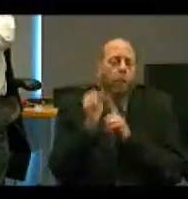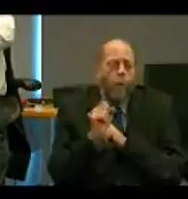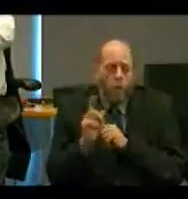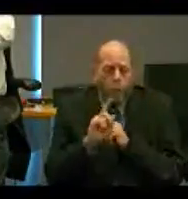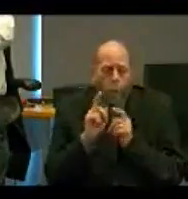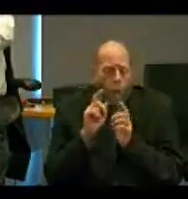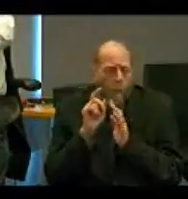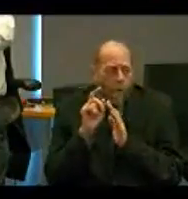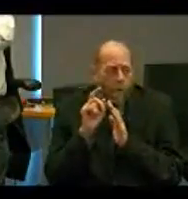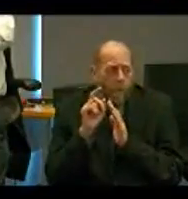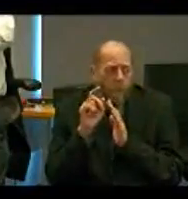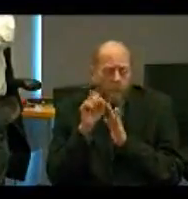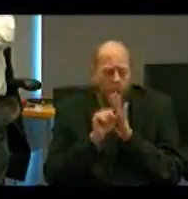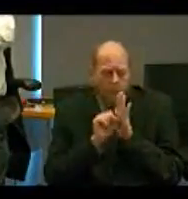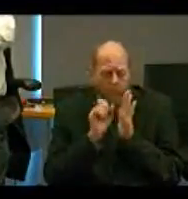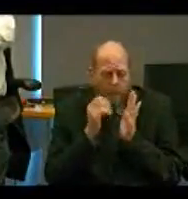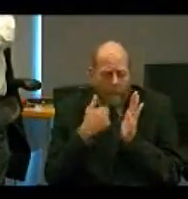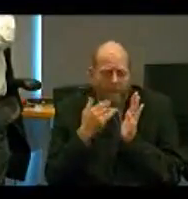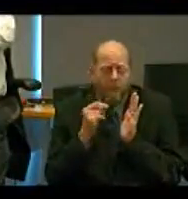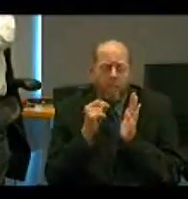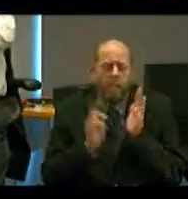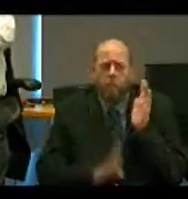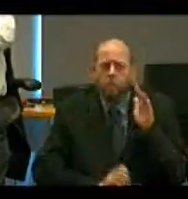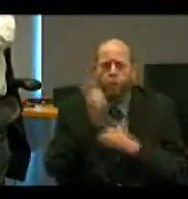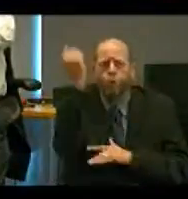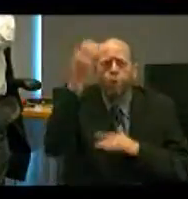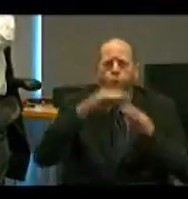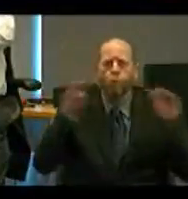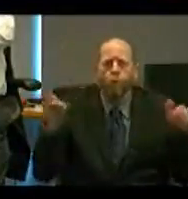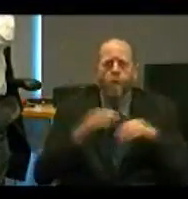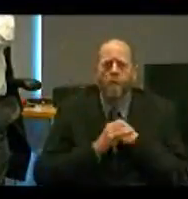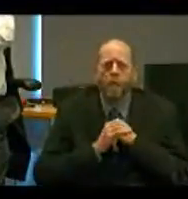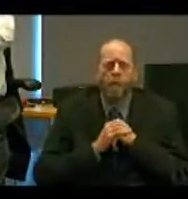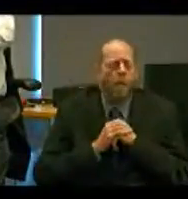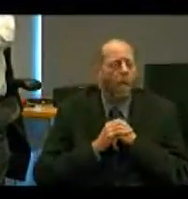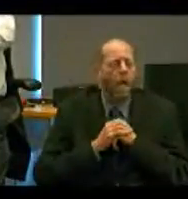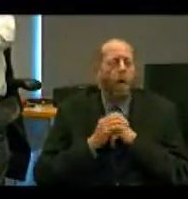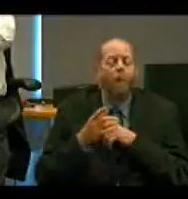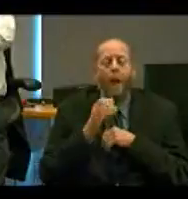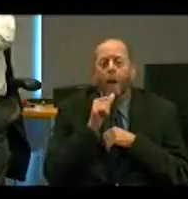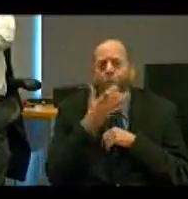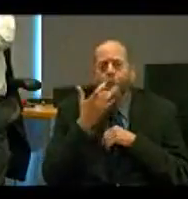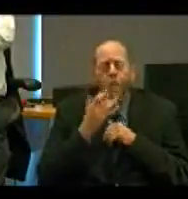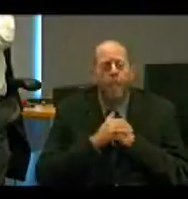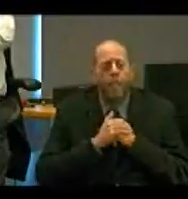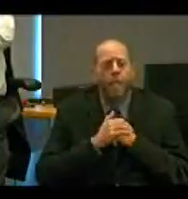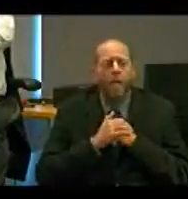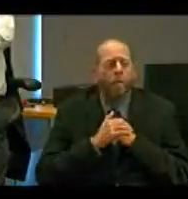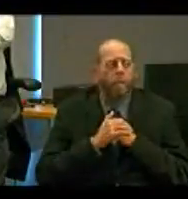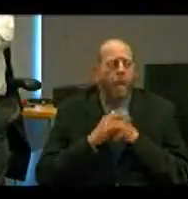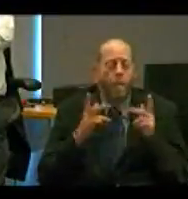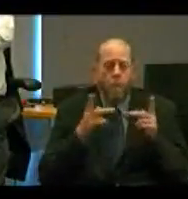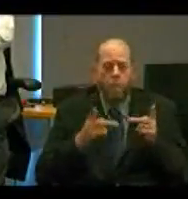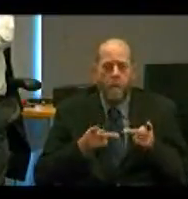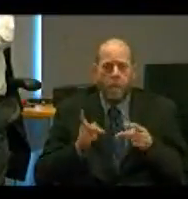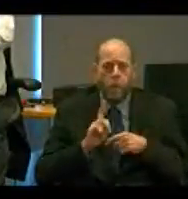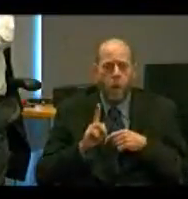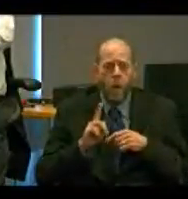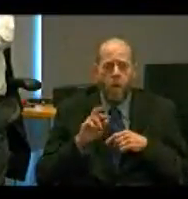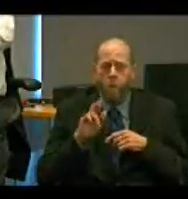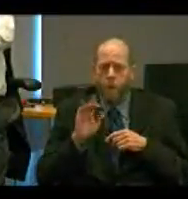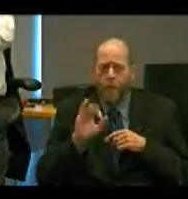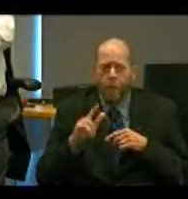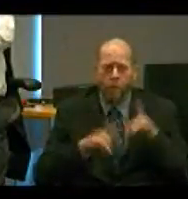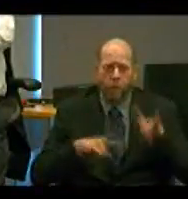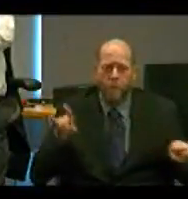to it, it's gone through the roof. There are many, but unfortunately, of the places where the racial